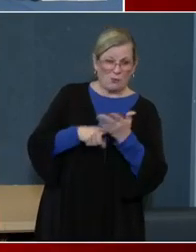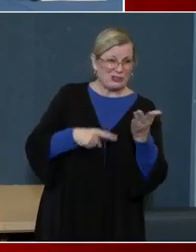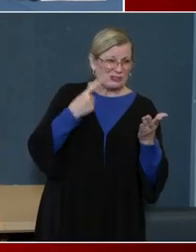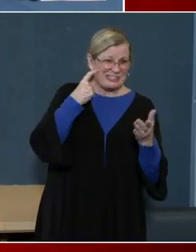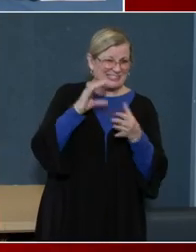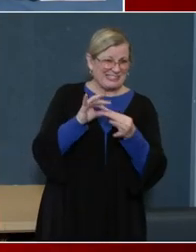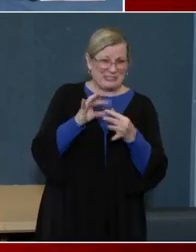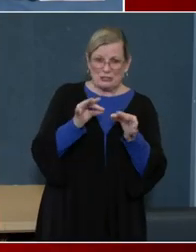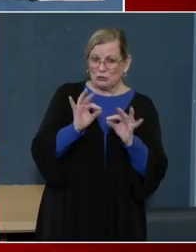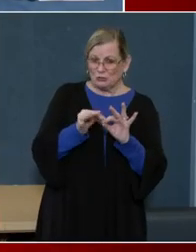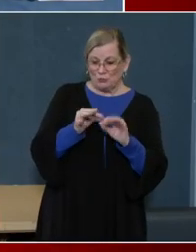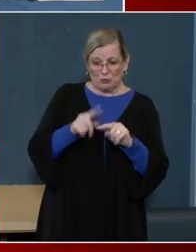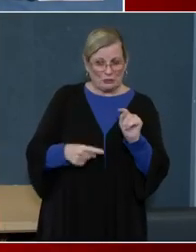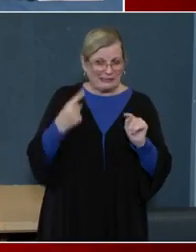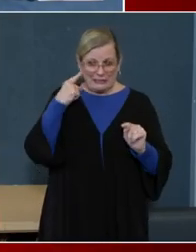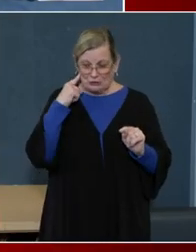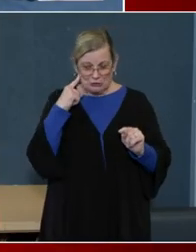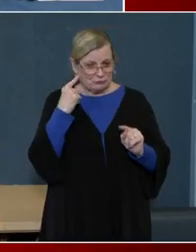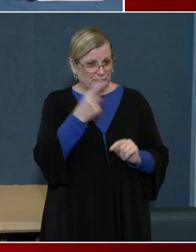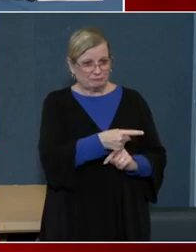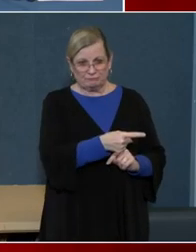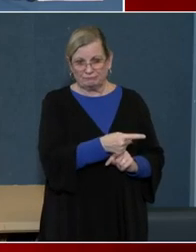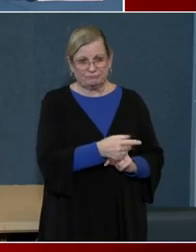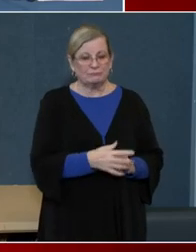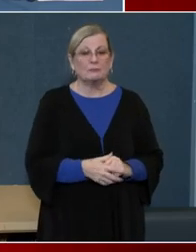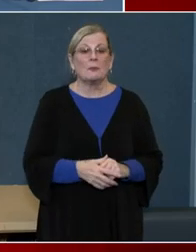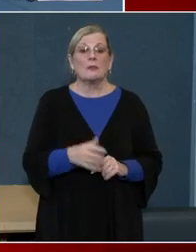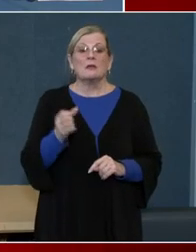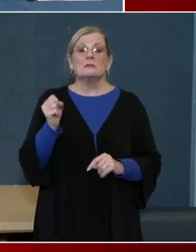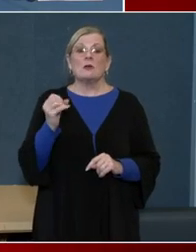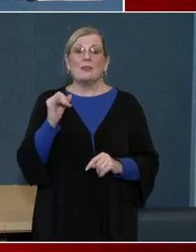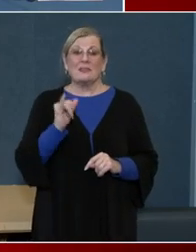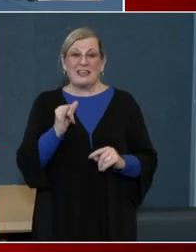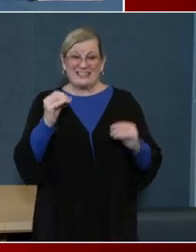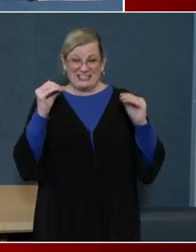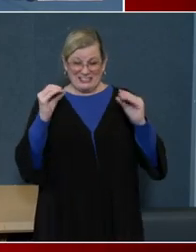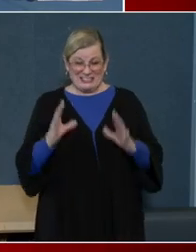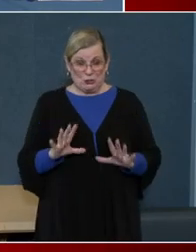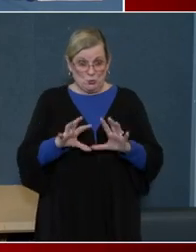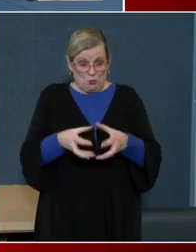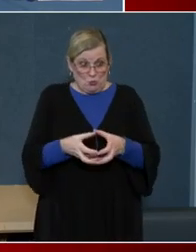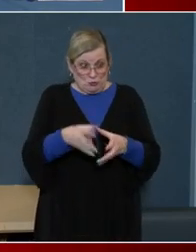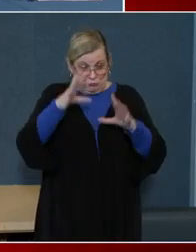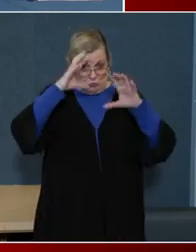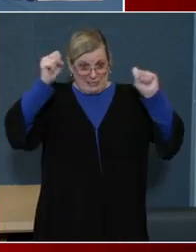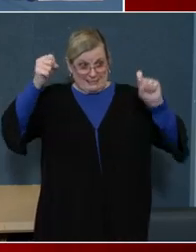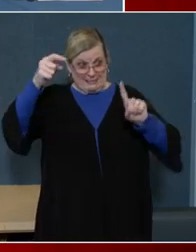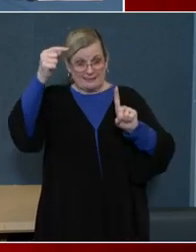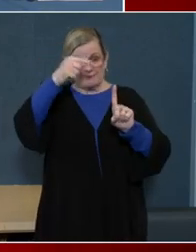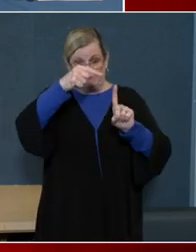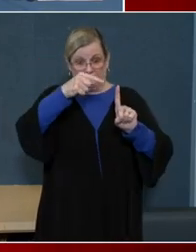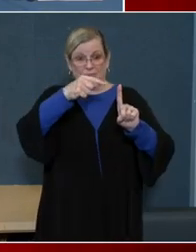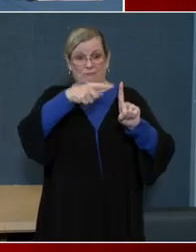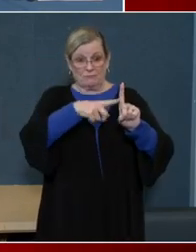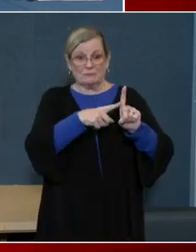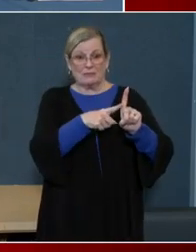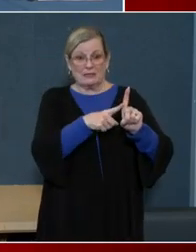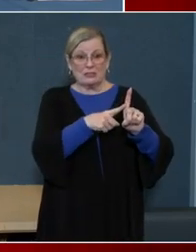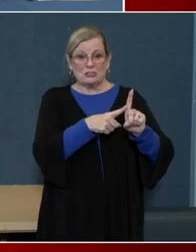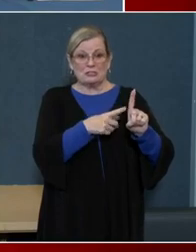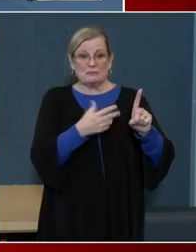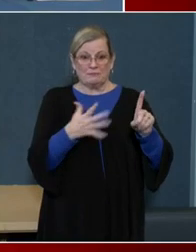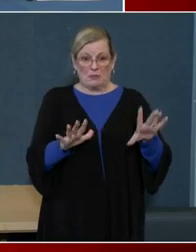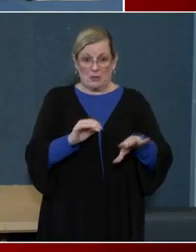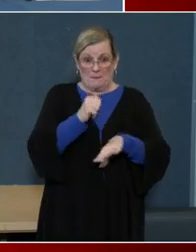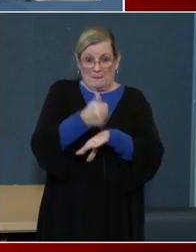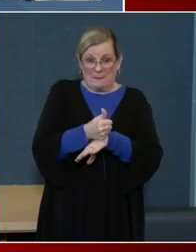was that the teachers union president has asked the status of a agreement, a memorandum